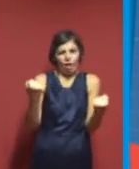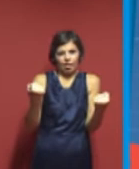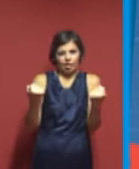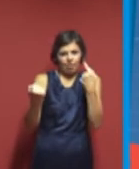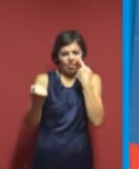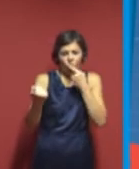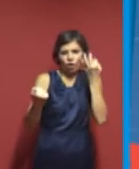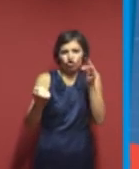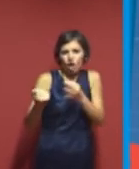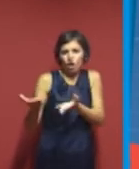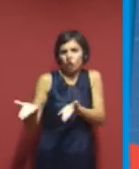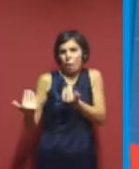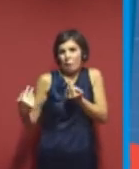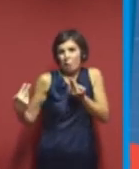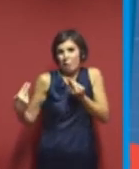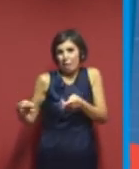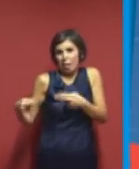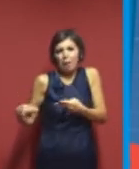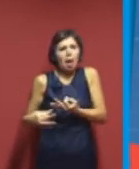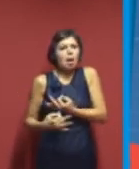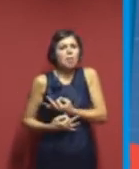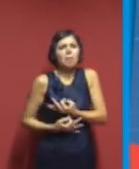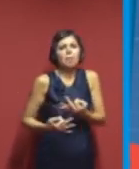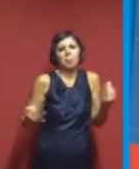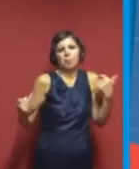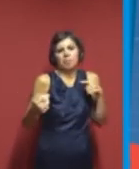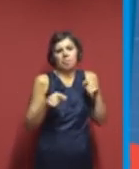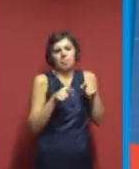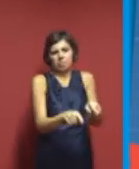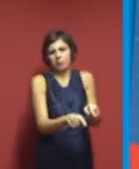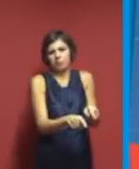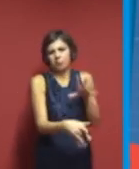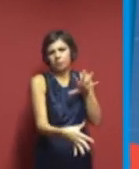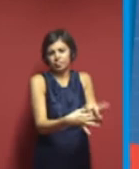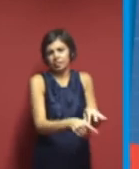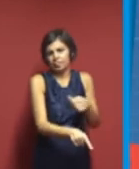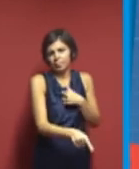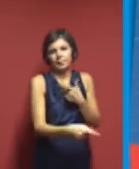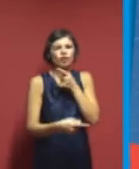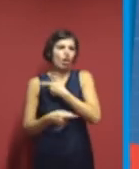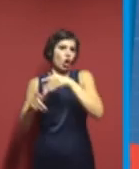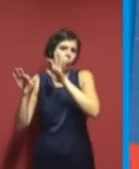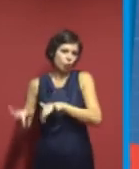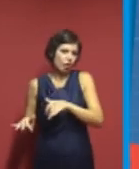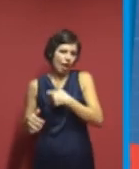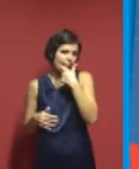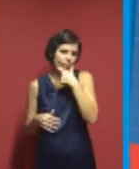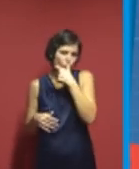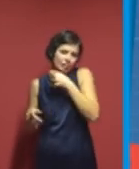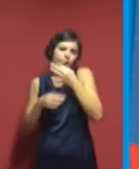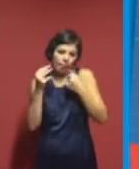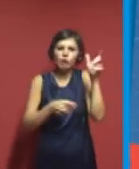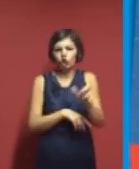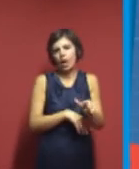in a Jugad way, right? I mean, he's actually broken the box of thinking, oh, I'm going to go out and buy the